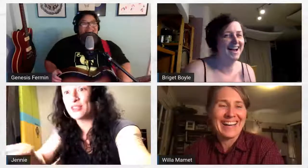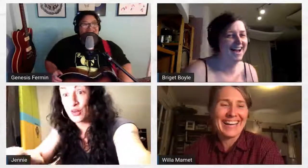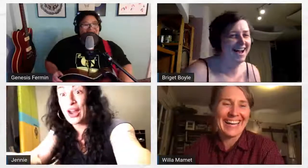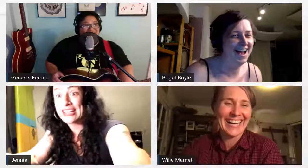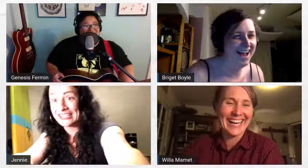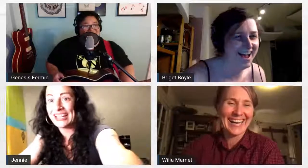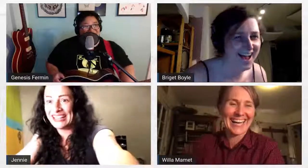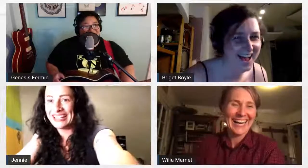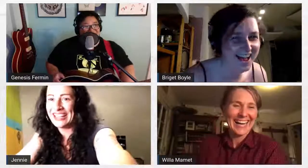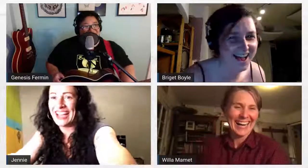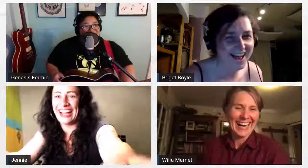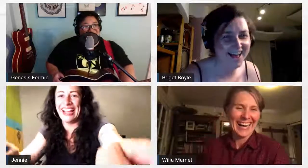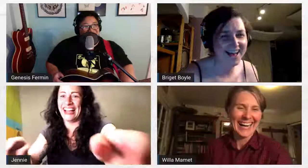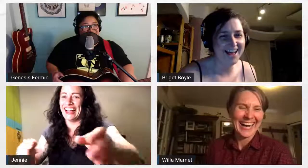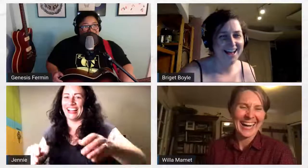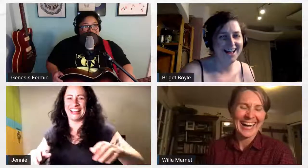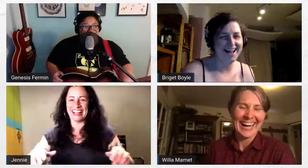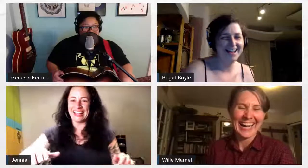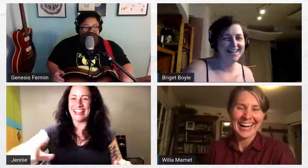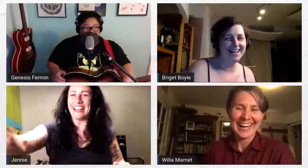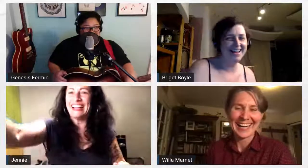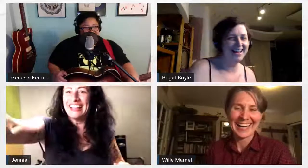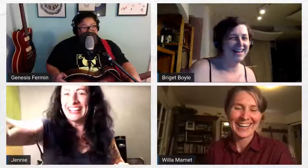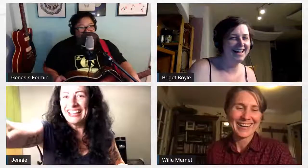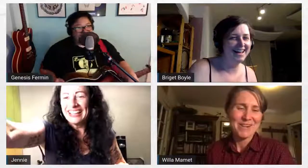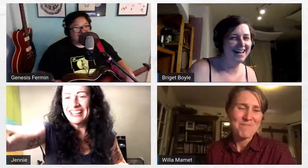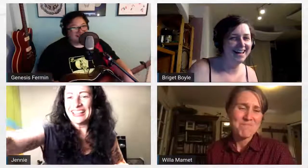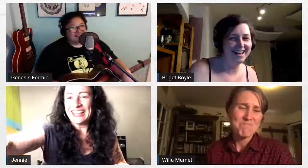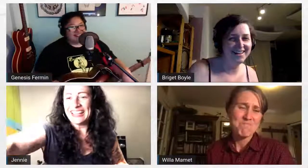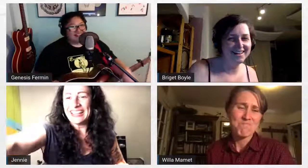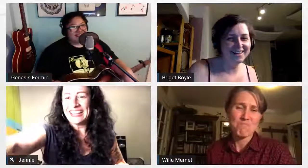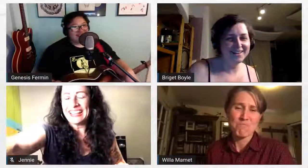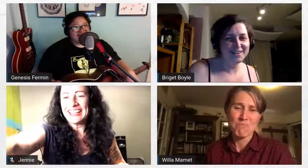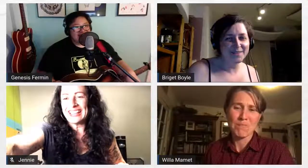toy. Oh, what a sweetheart.